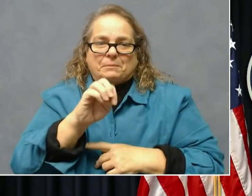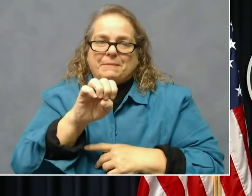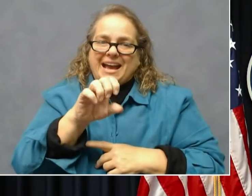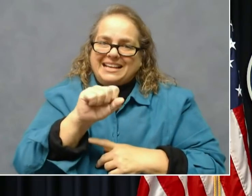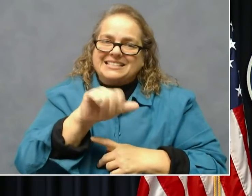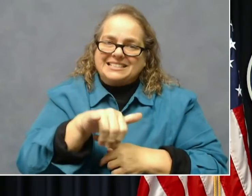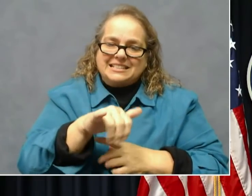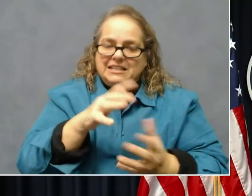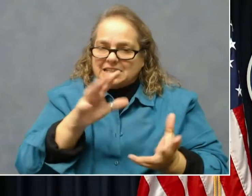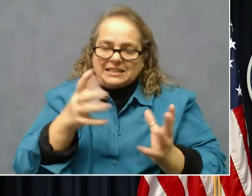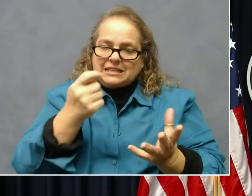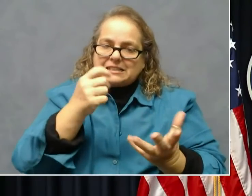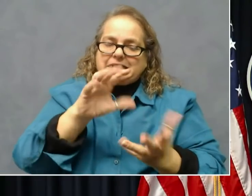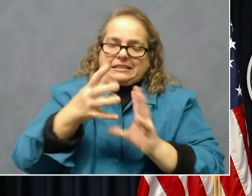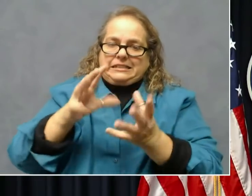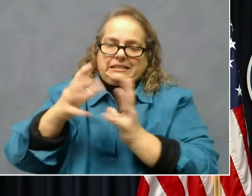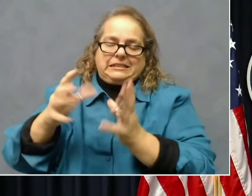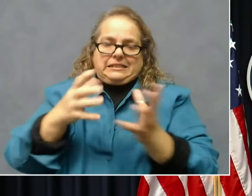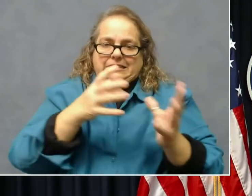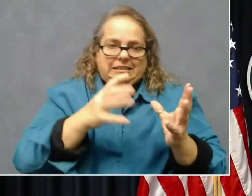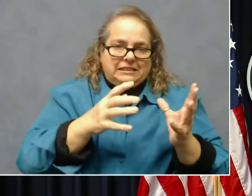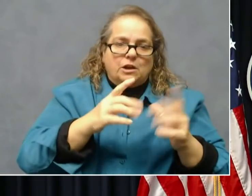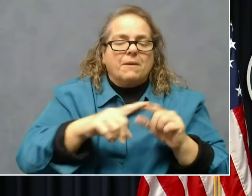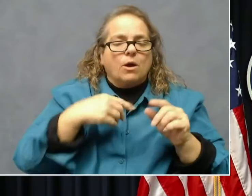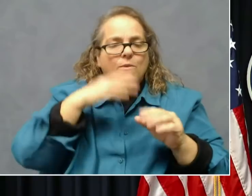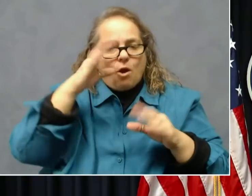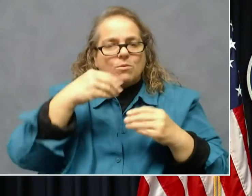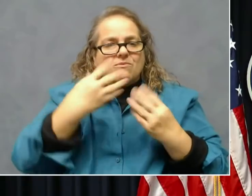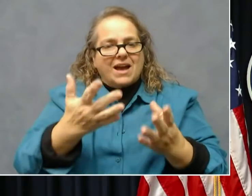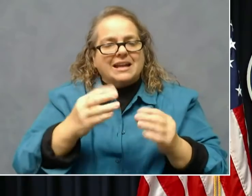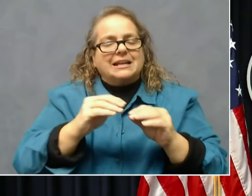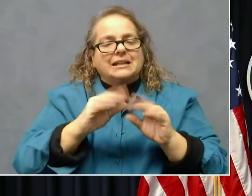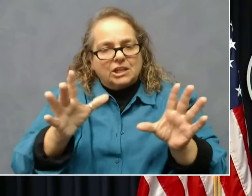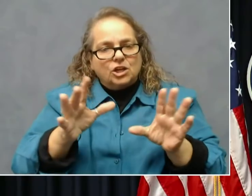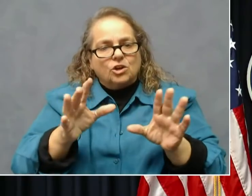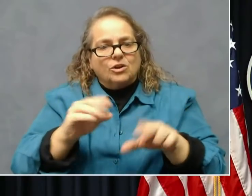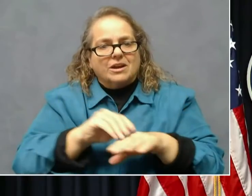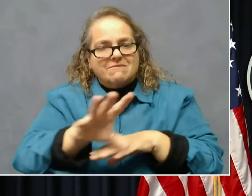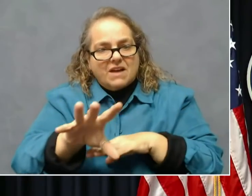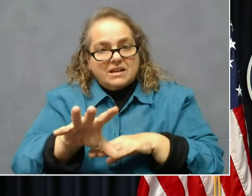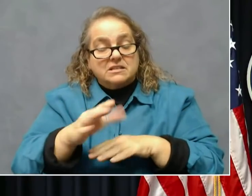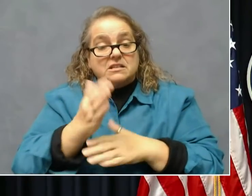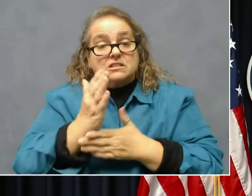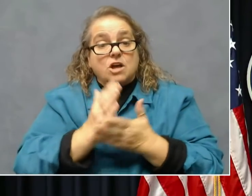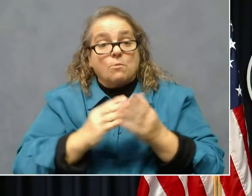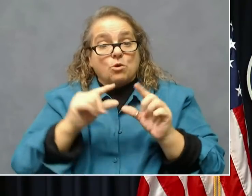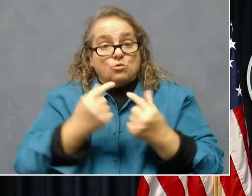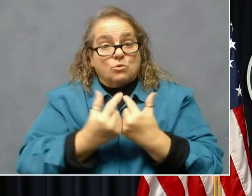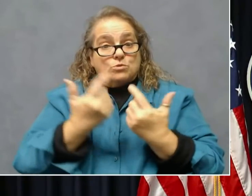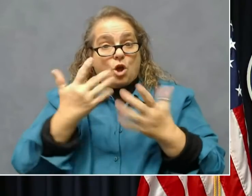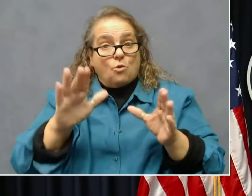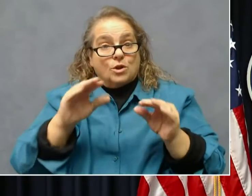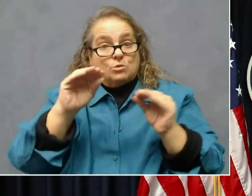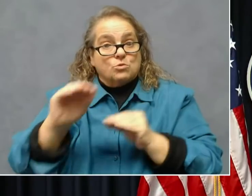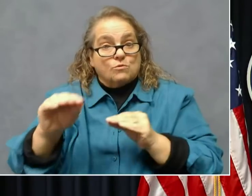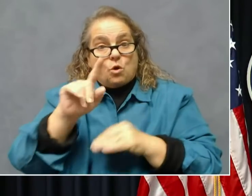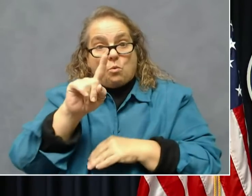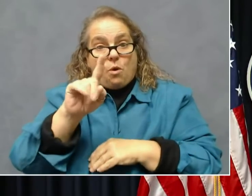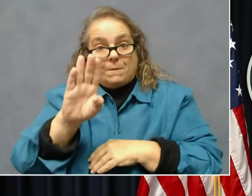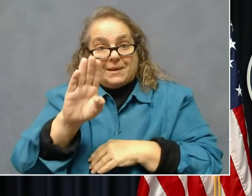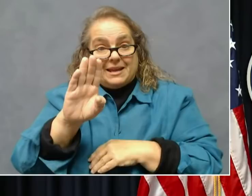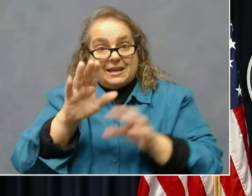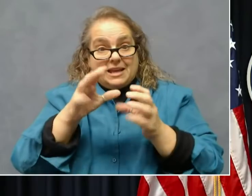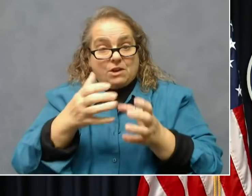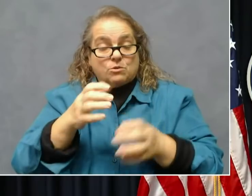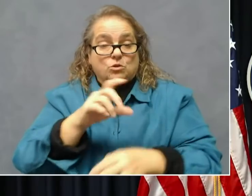provide clear advice. Some groups have already moved into 1B categories like police officers and firefighters. I'll say